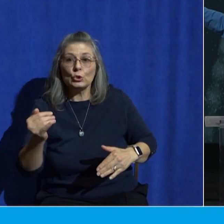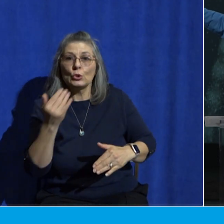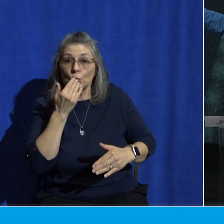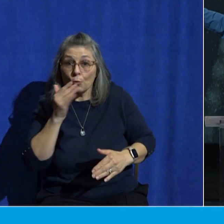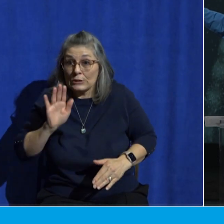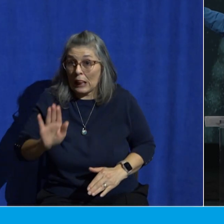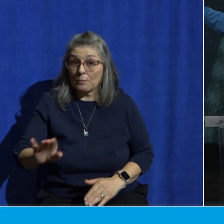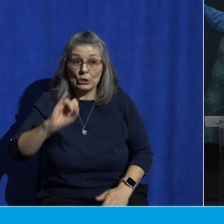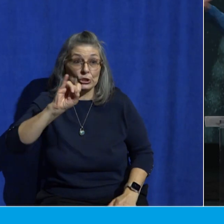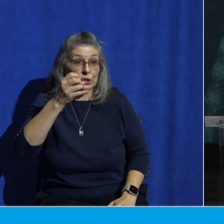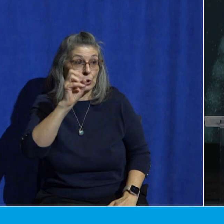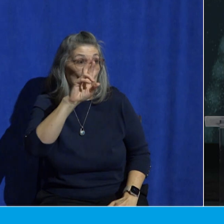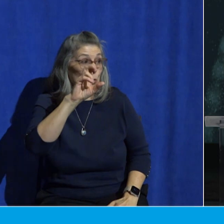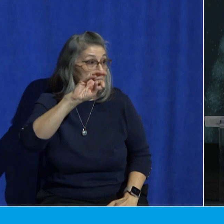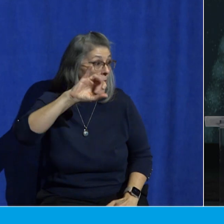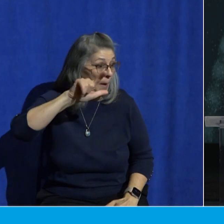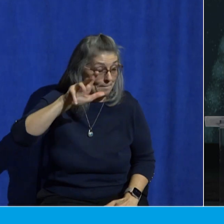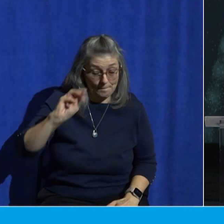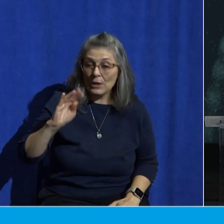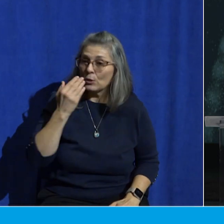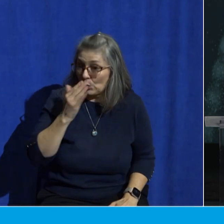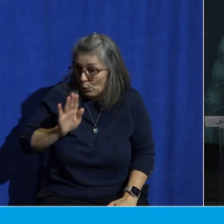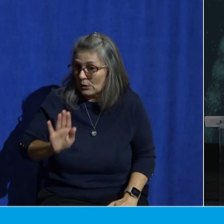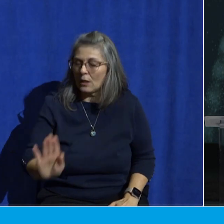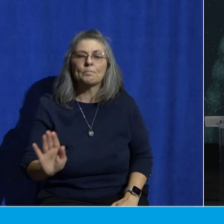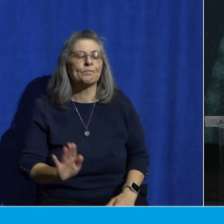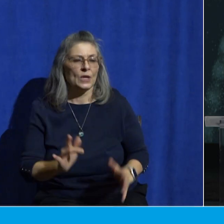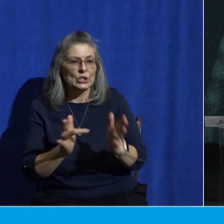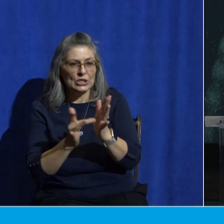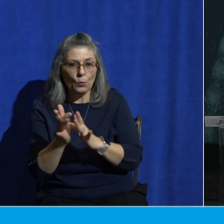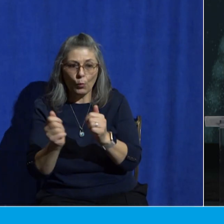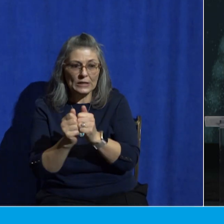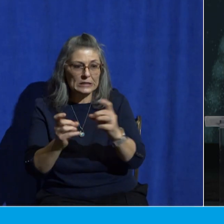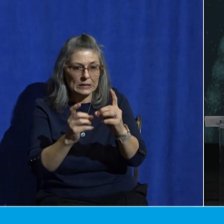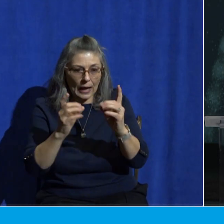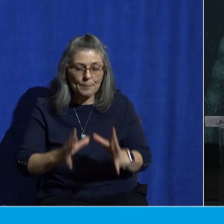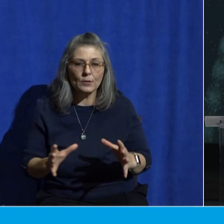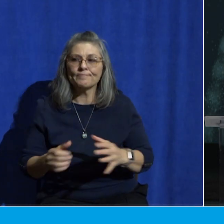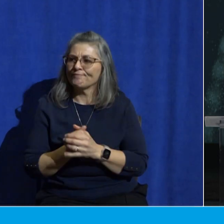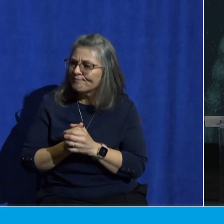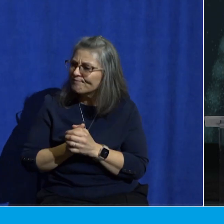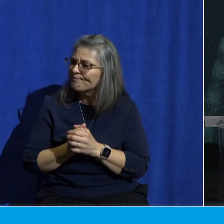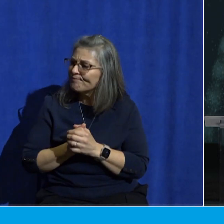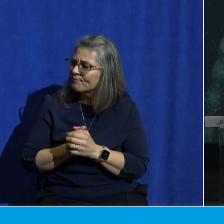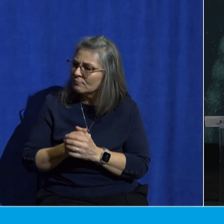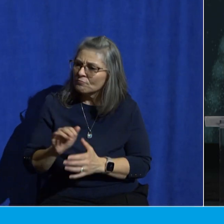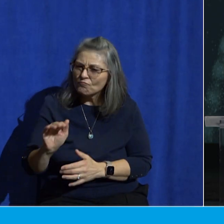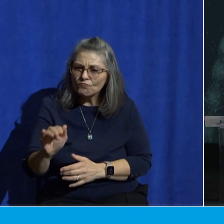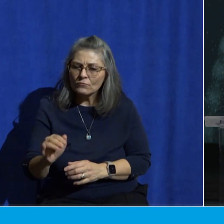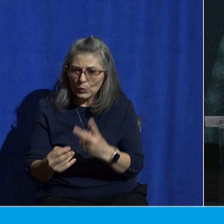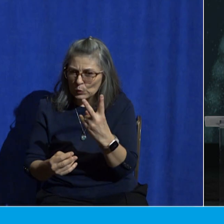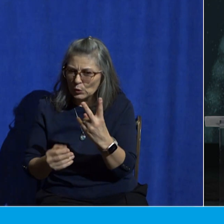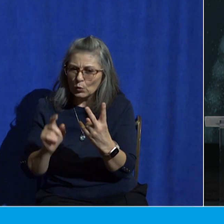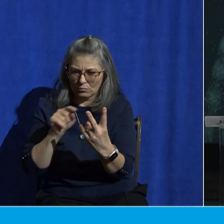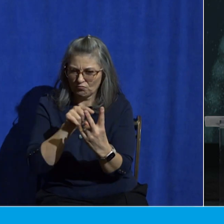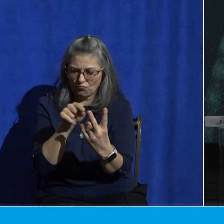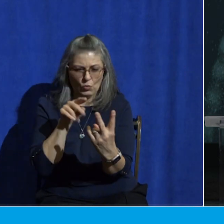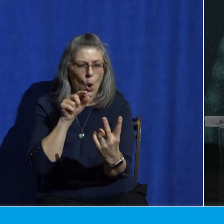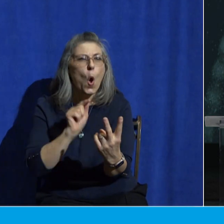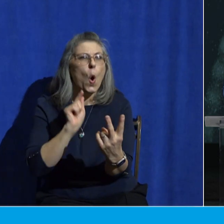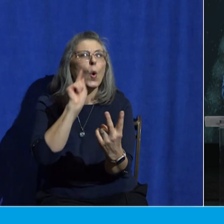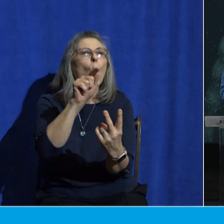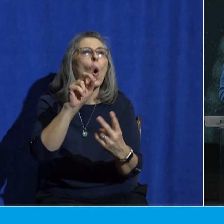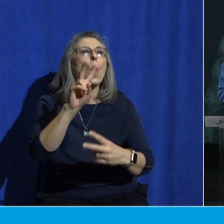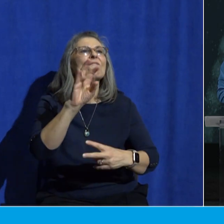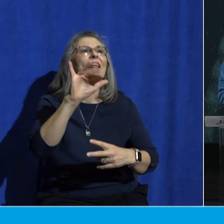mentioning, Jesus sent two of his disciples and said to them, "Go into the village in front of you, and immediately as you